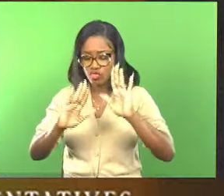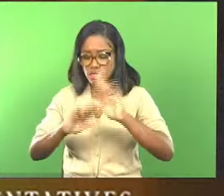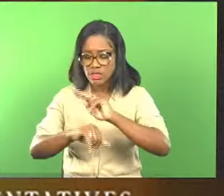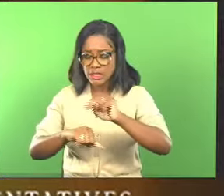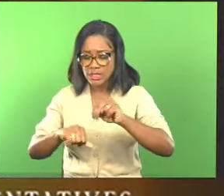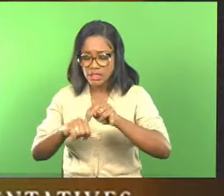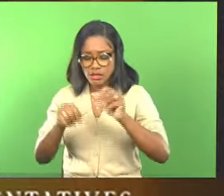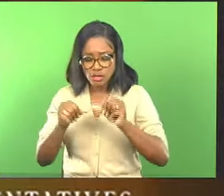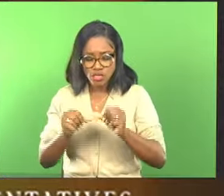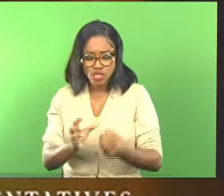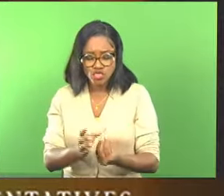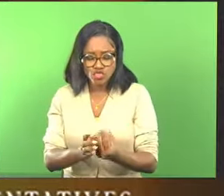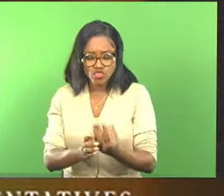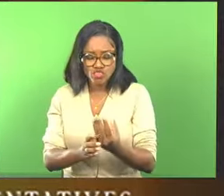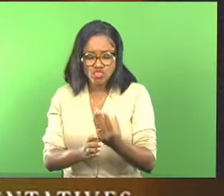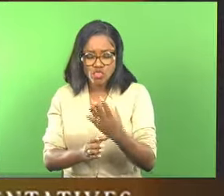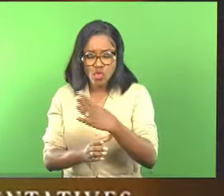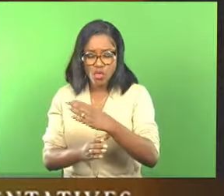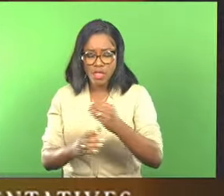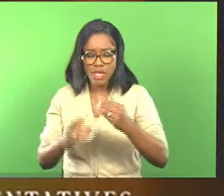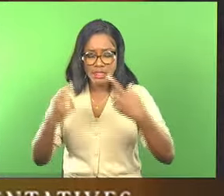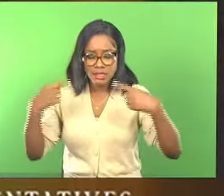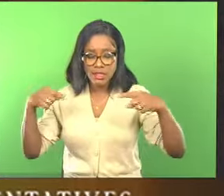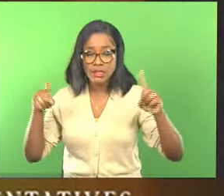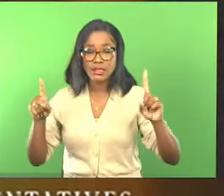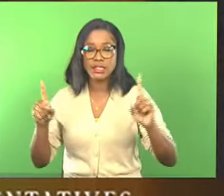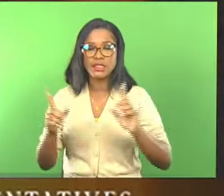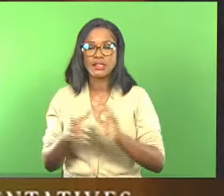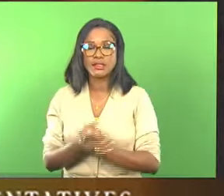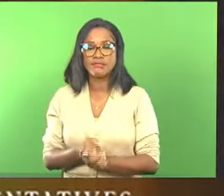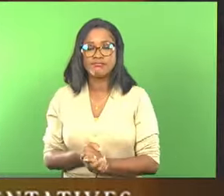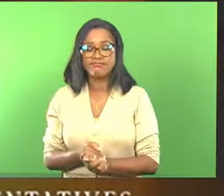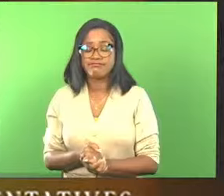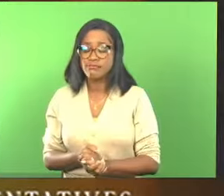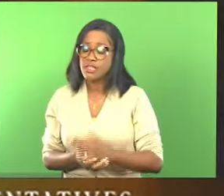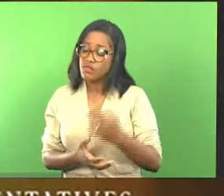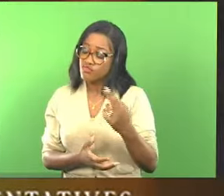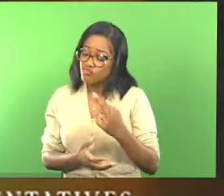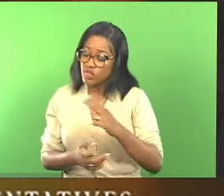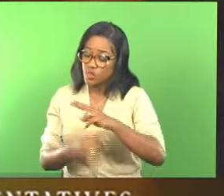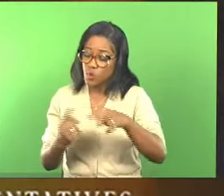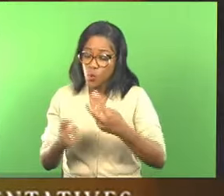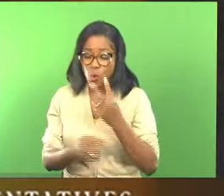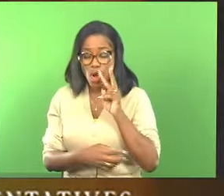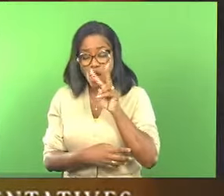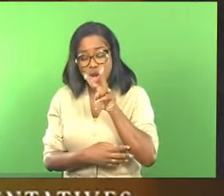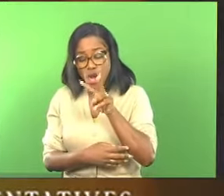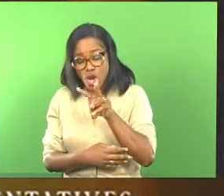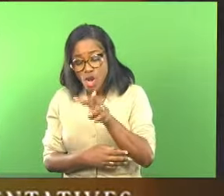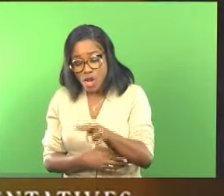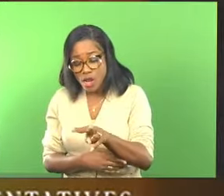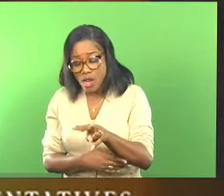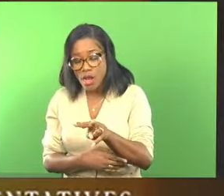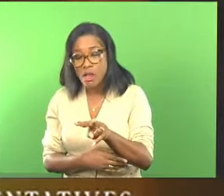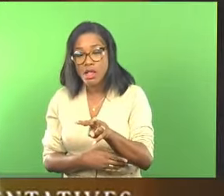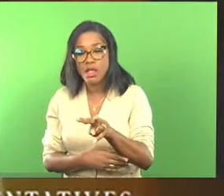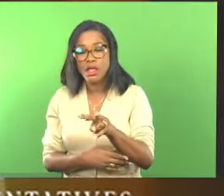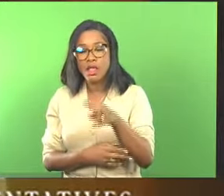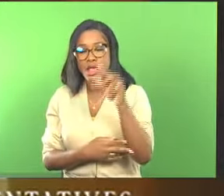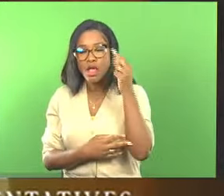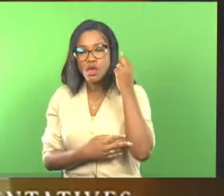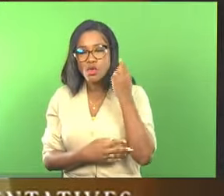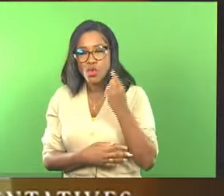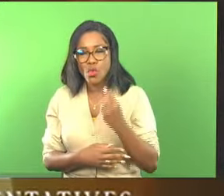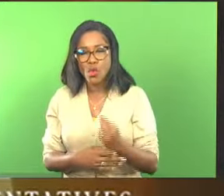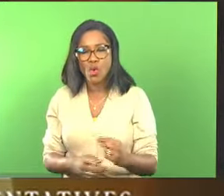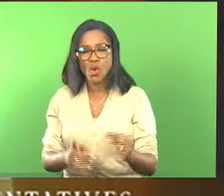and prosperity. Friends, when I look at the golden words of